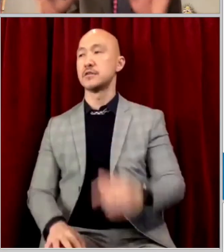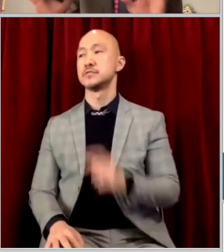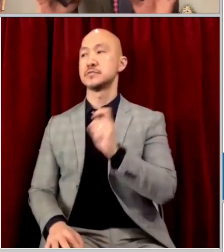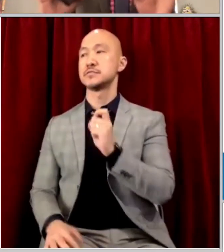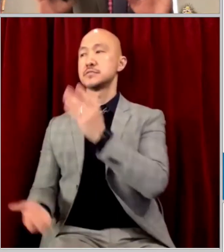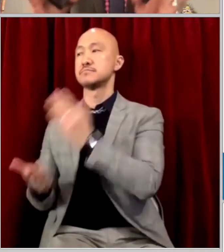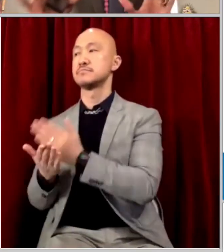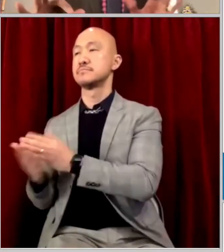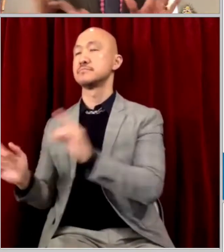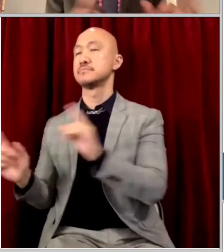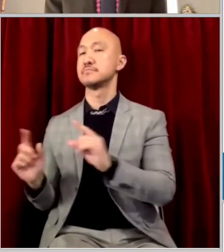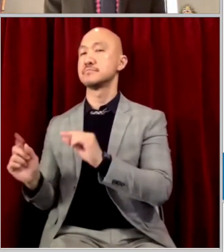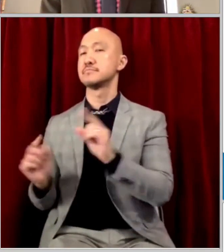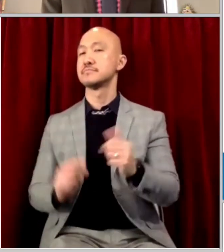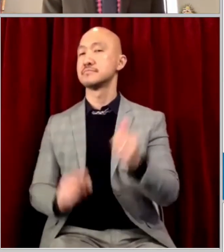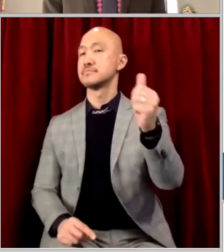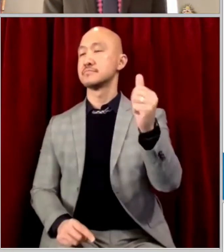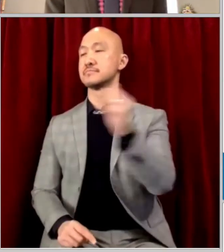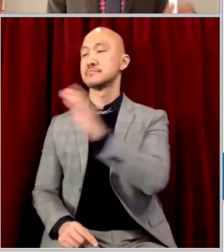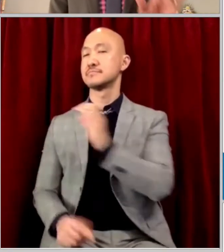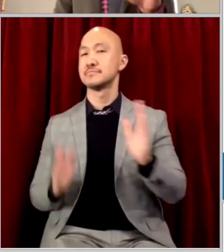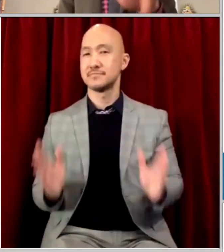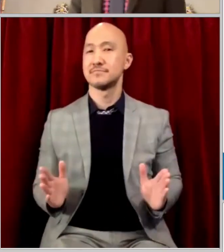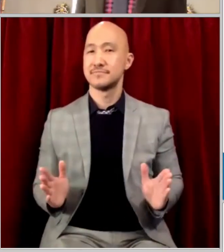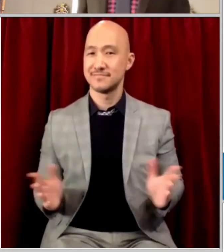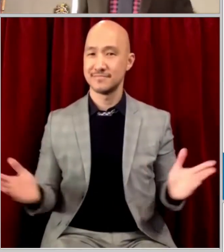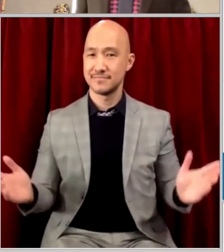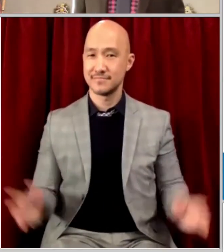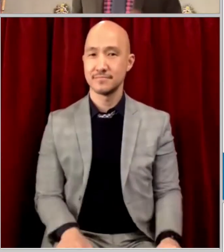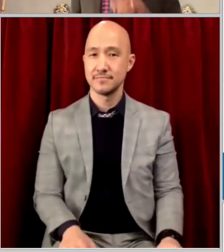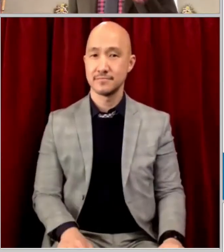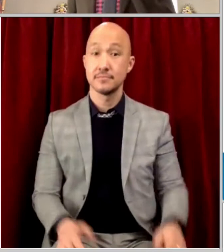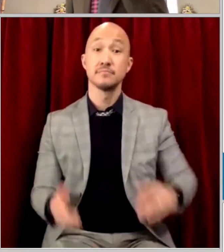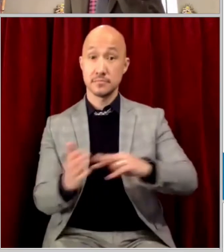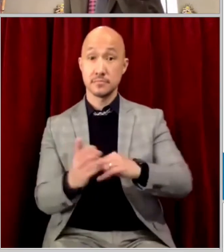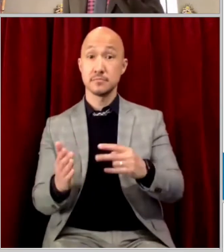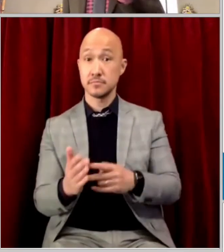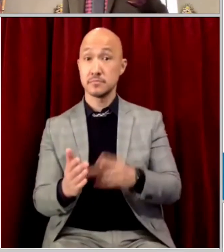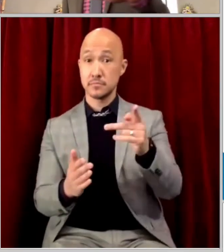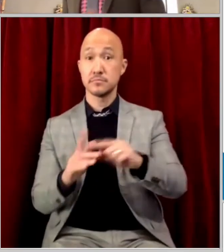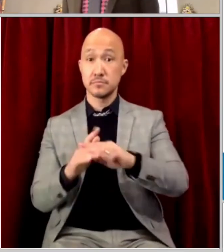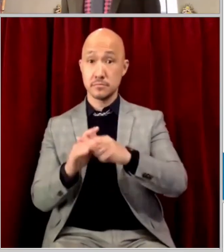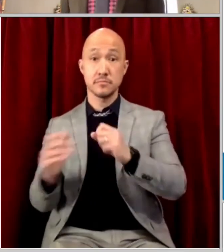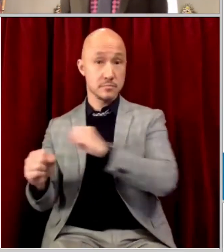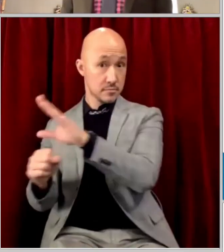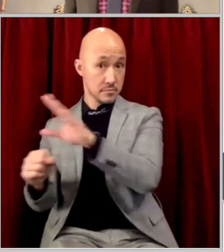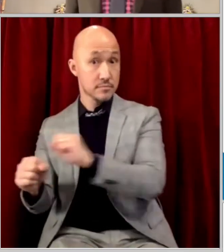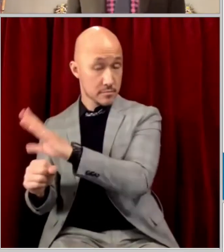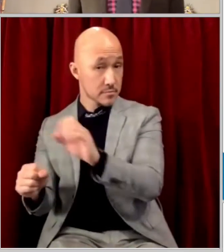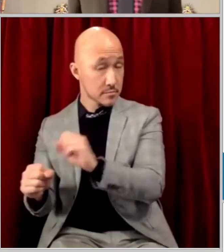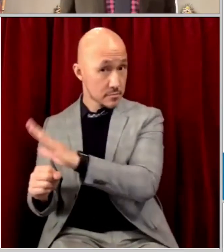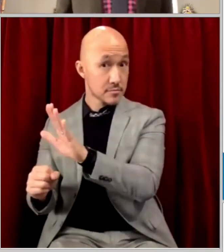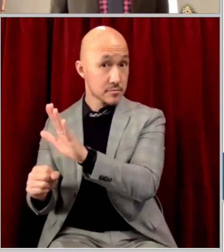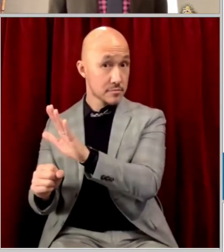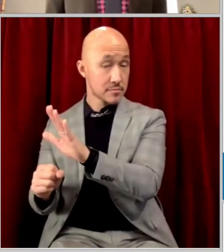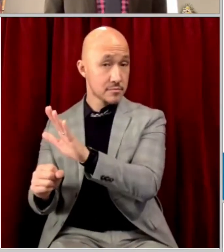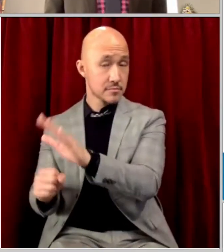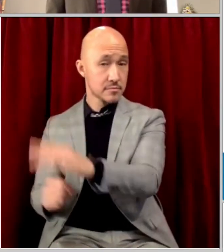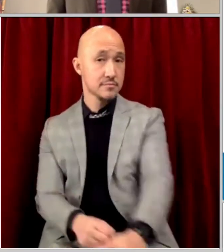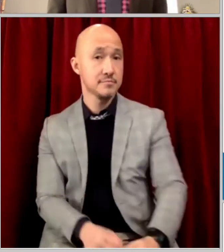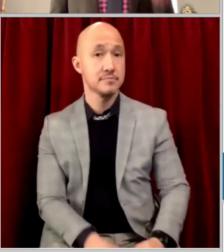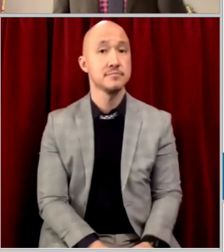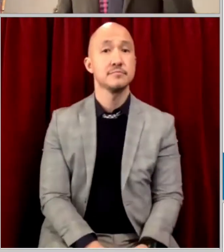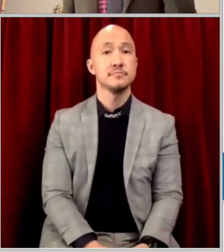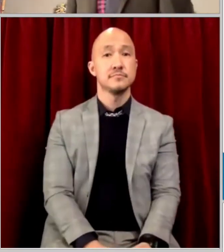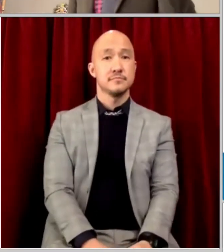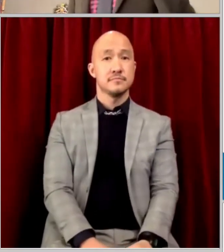Right? You don't want to hear this, what we're saying over here. To me, that's the salt effect. People changing the way they behave,